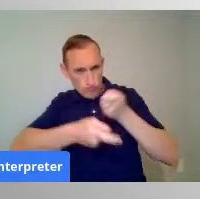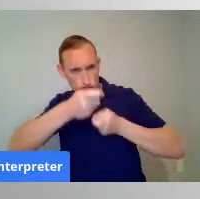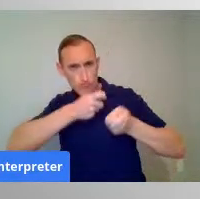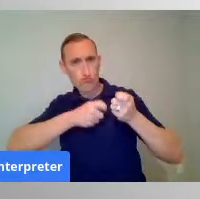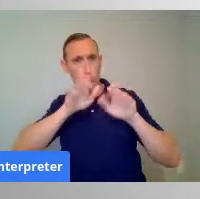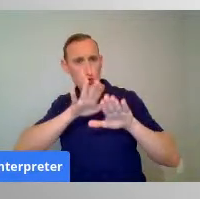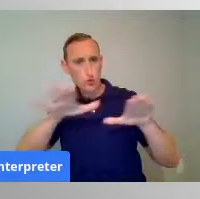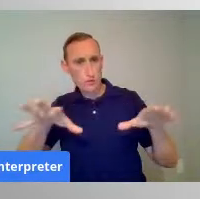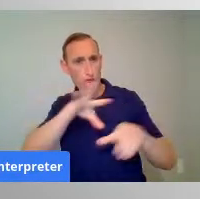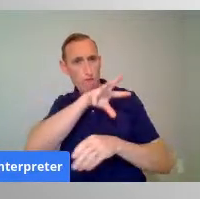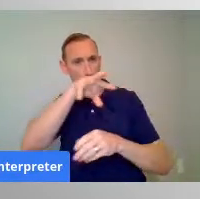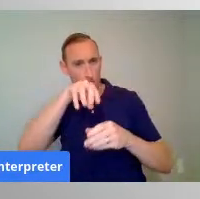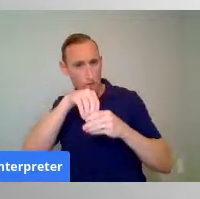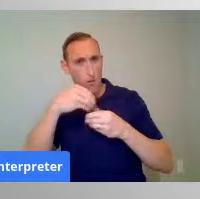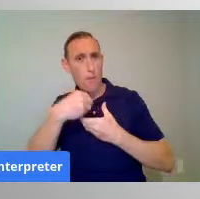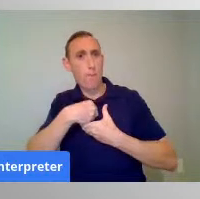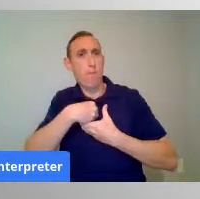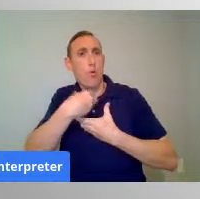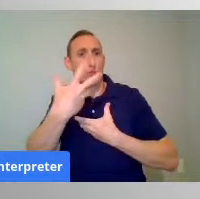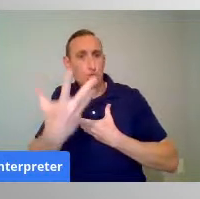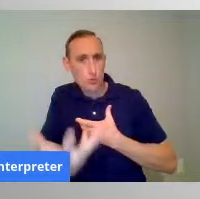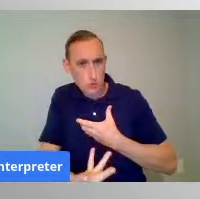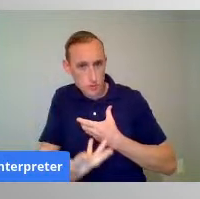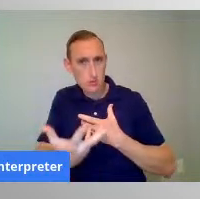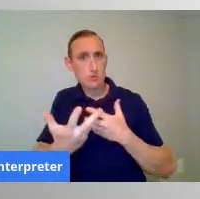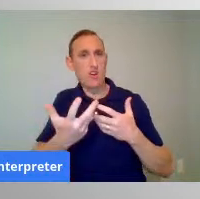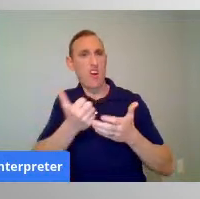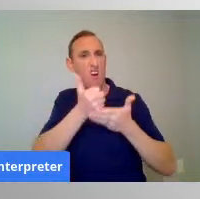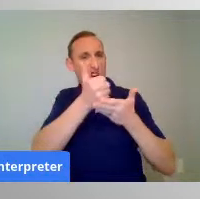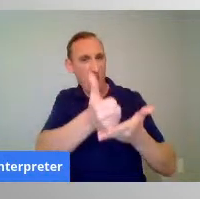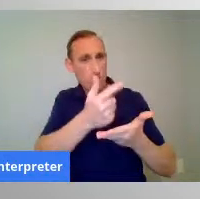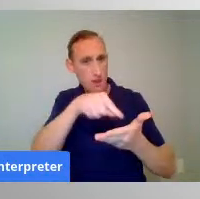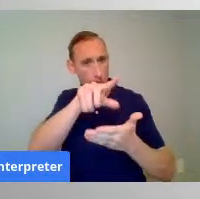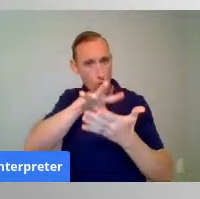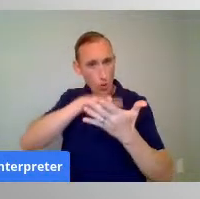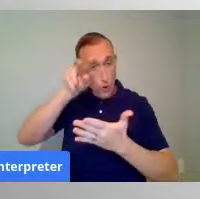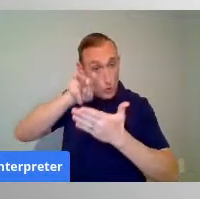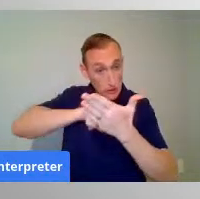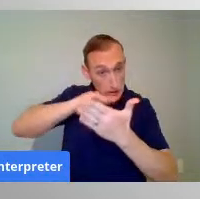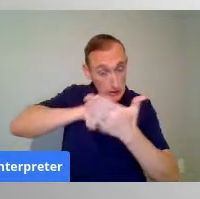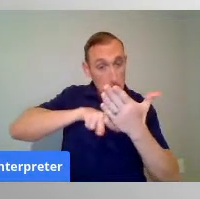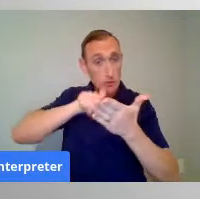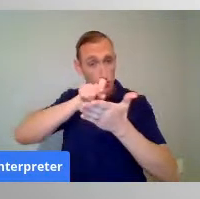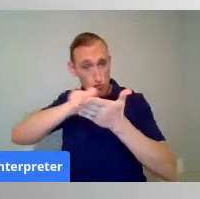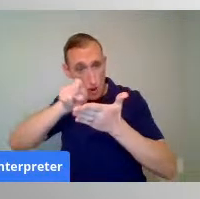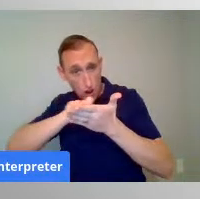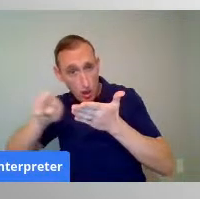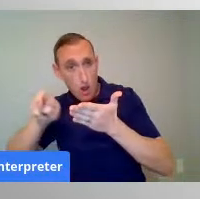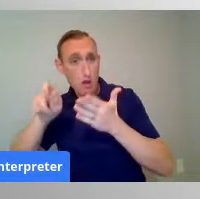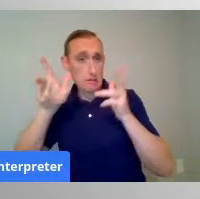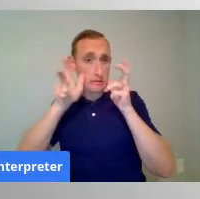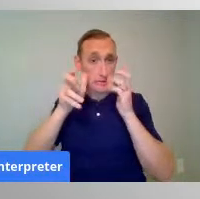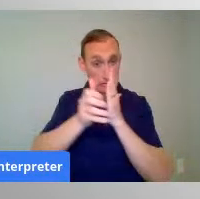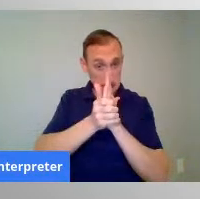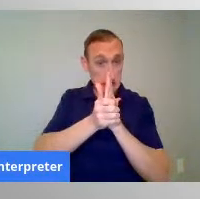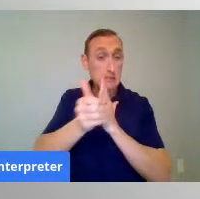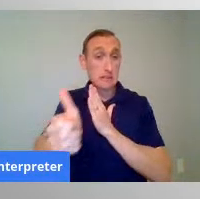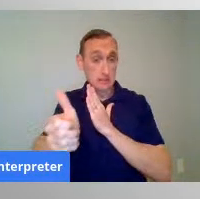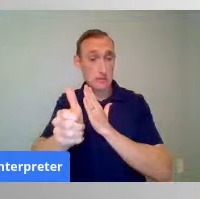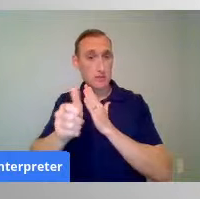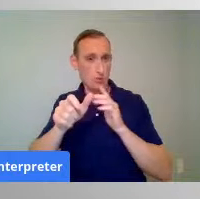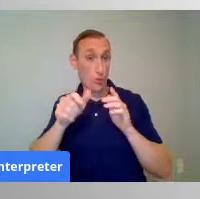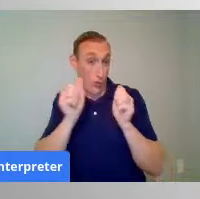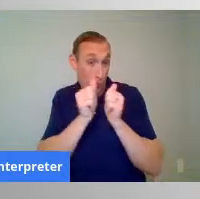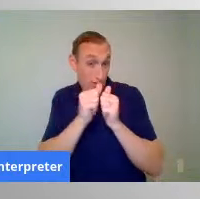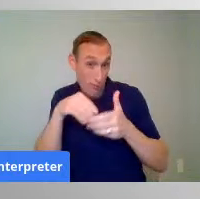slams. It's another way for them to incorporate reading. It's another way to build their writing and listening skills. And it's also a way to express